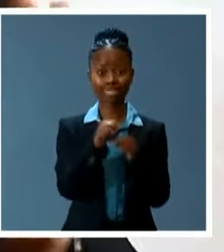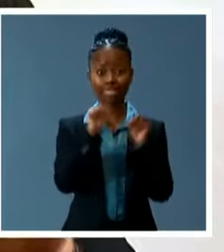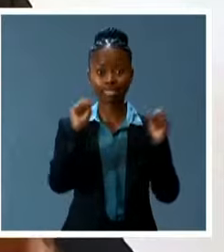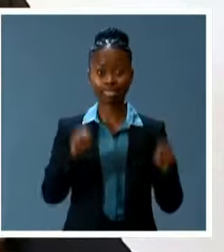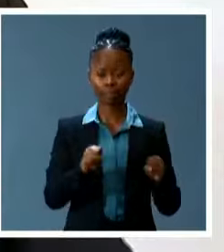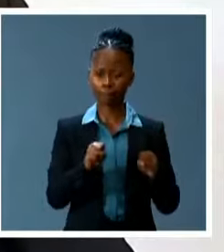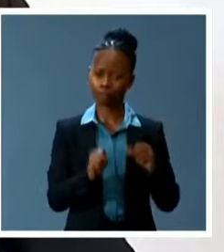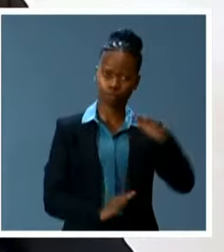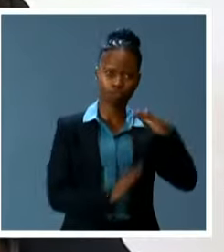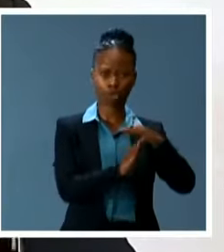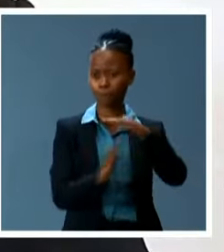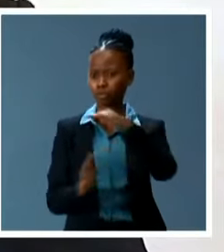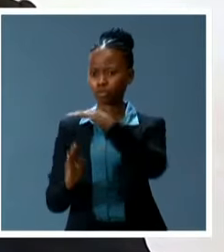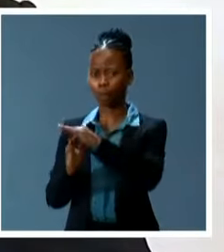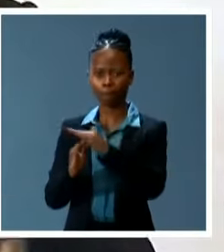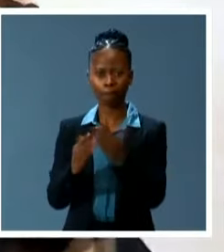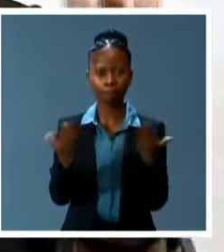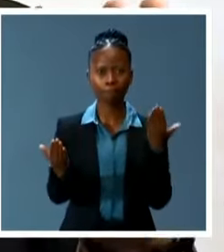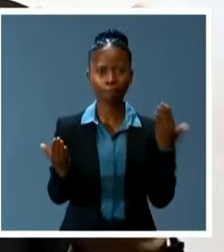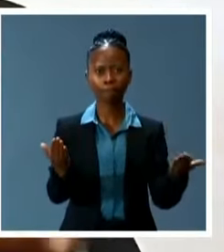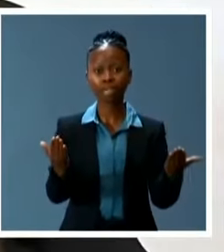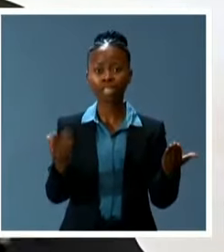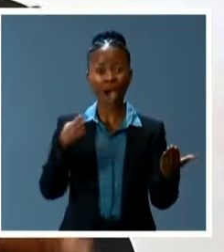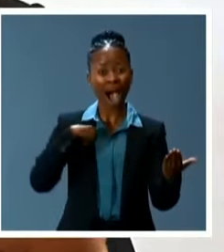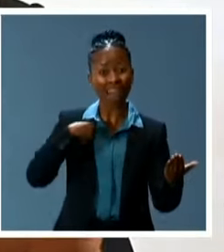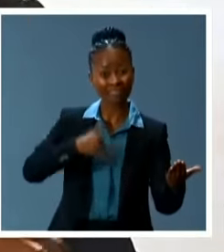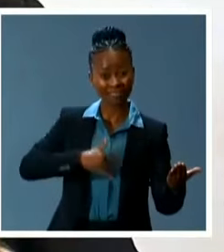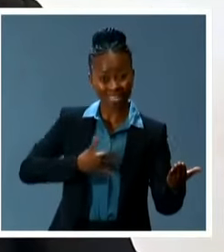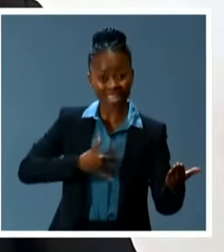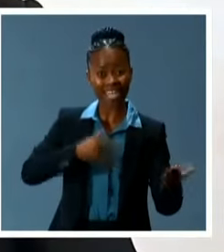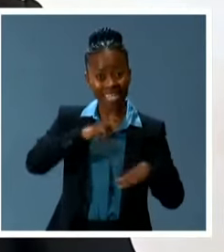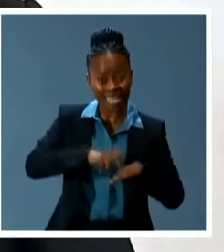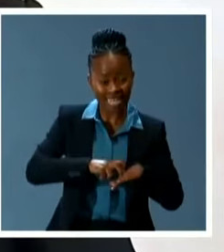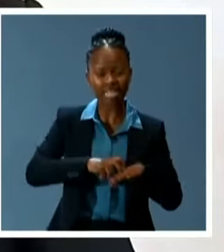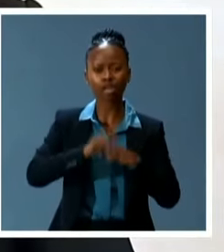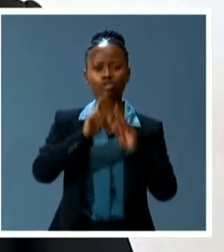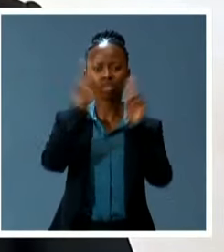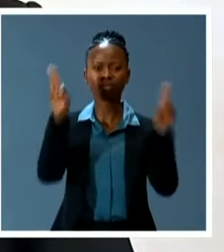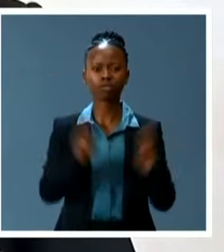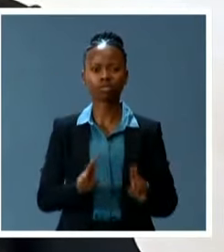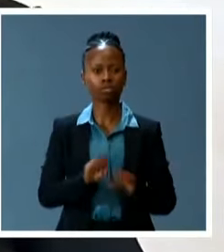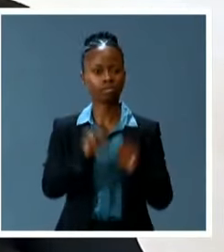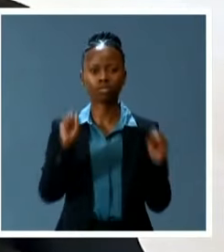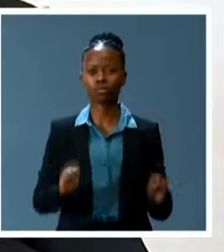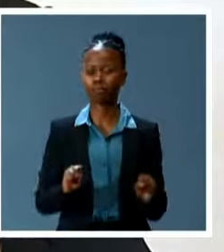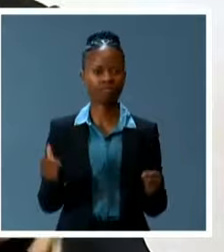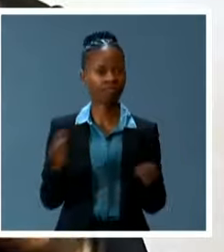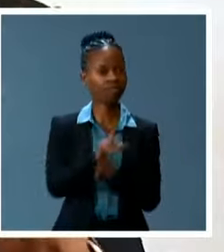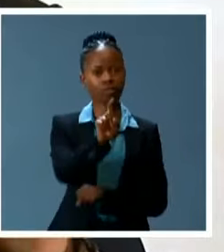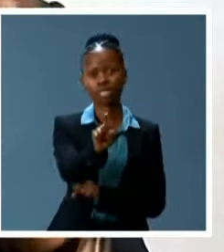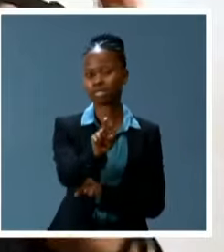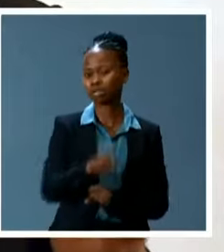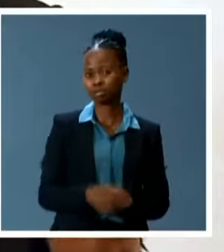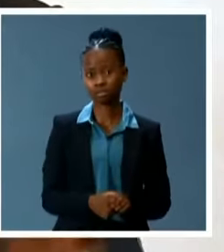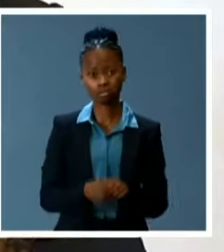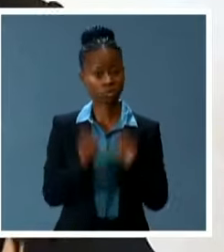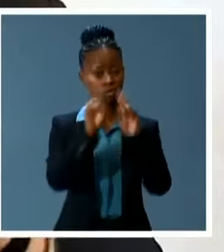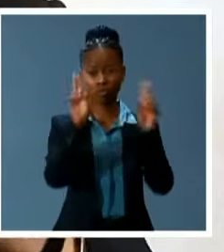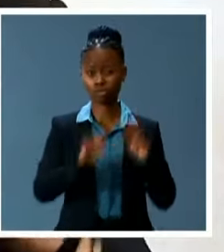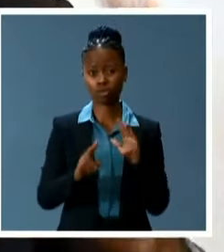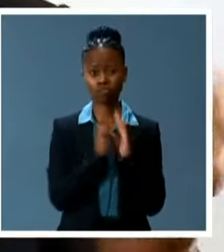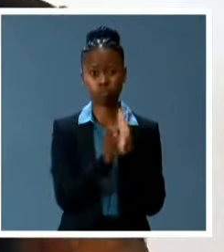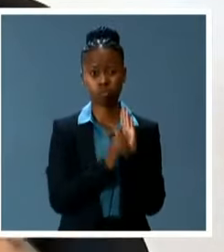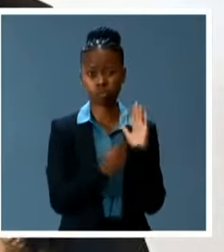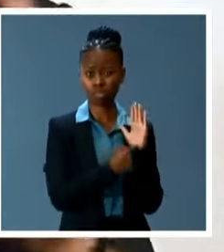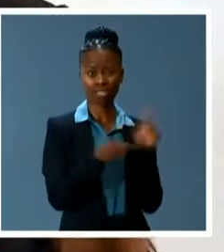be a disaster. I think we need a universal system, and we need universal rules. We need